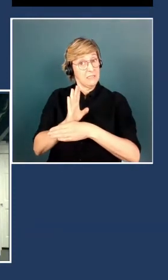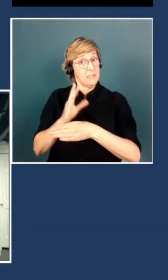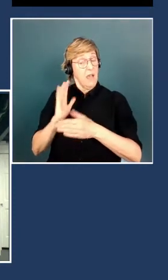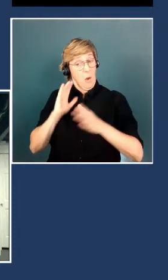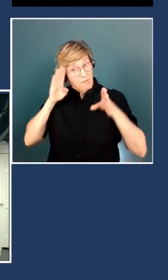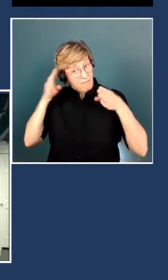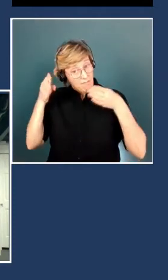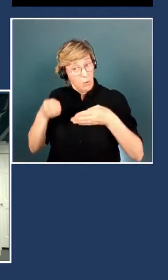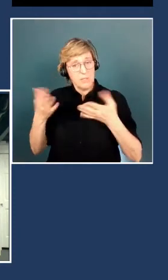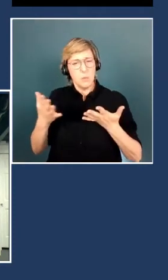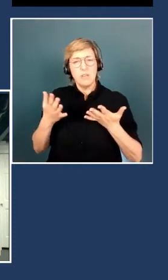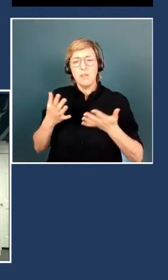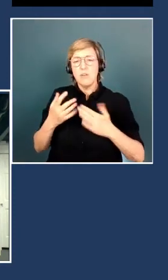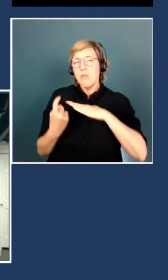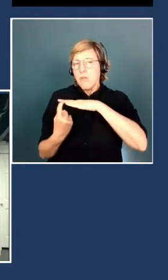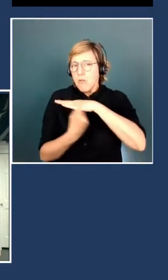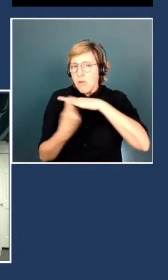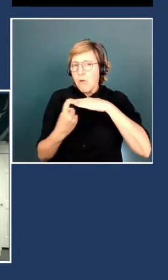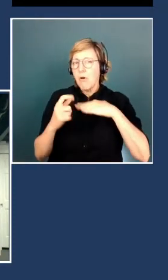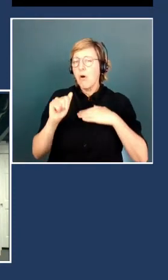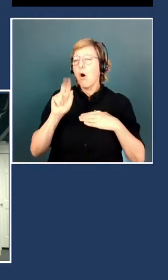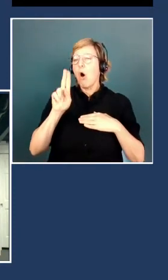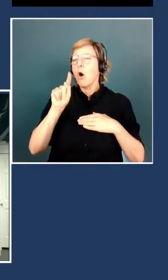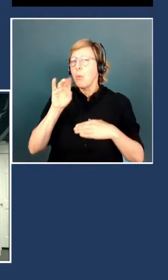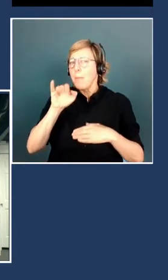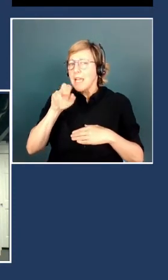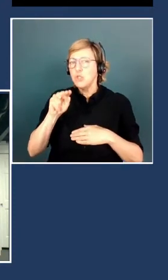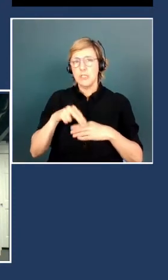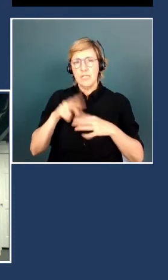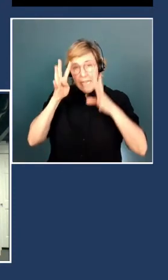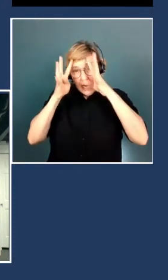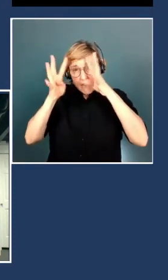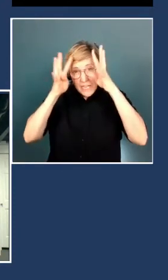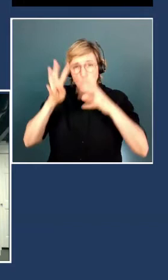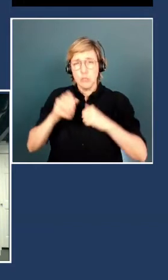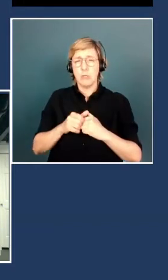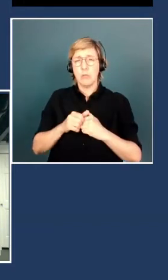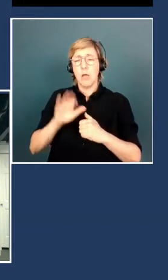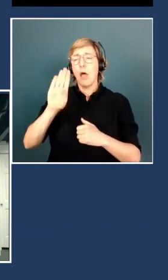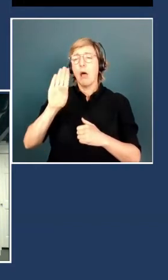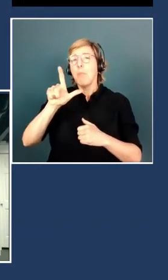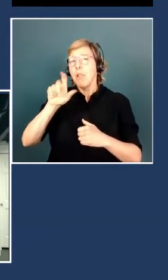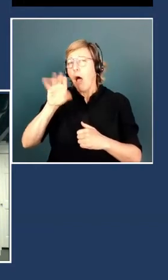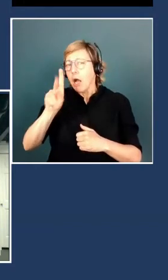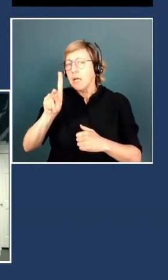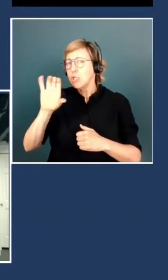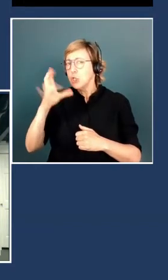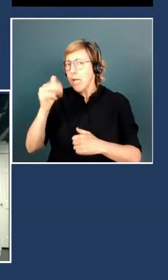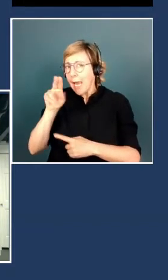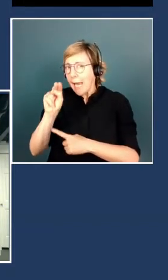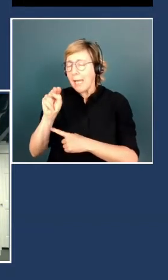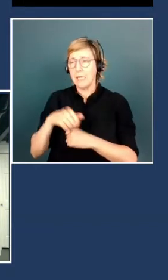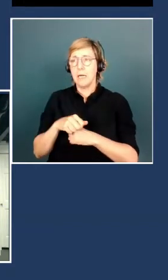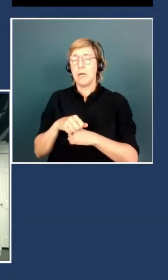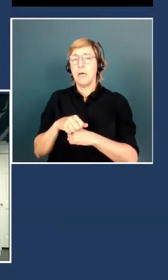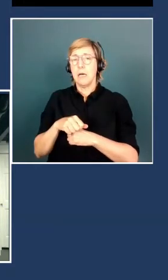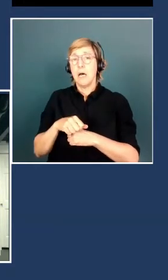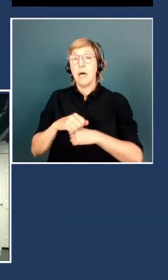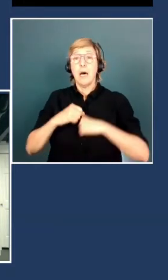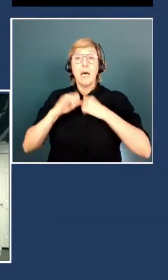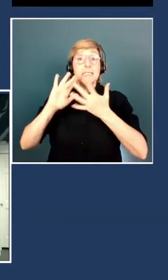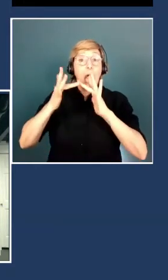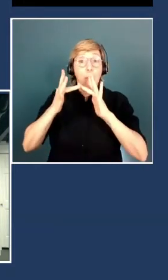automation, innovation, blockchain, cybersecurity, anything data analytics, data mining,